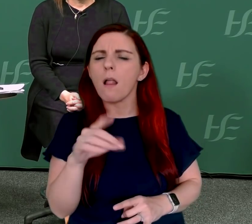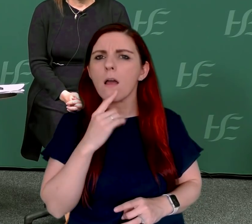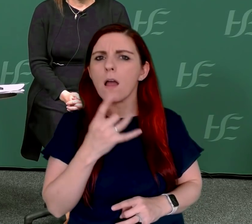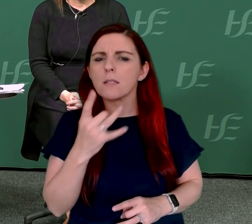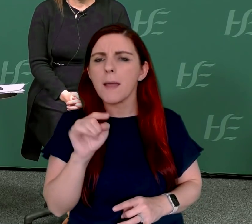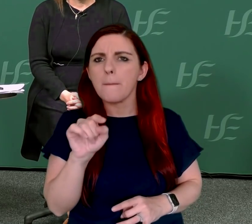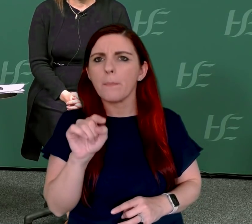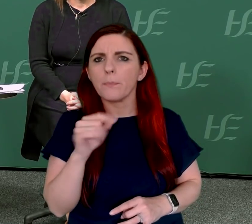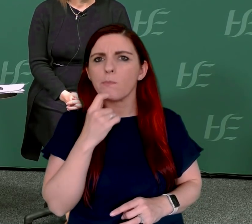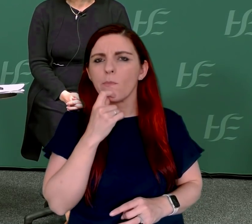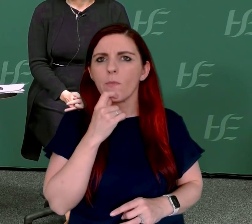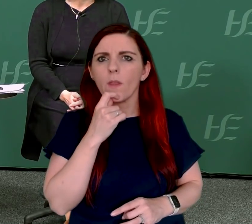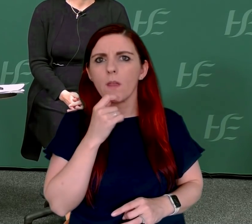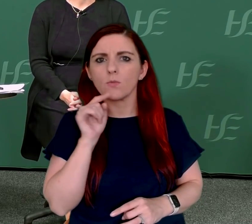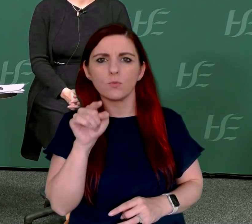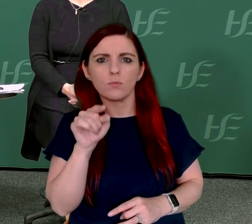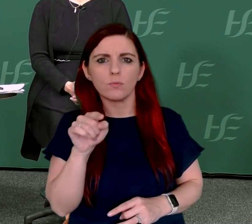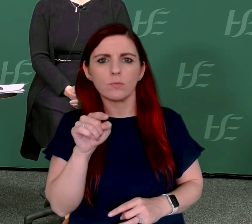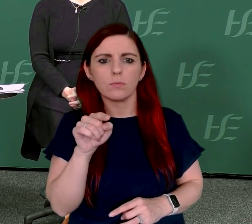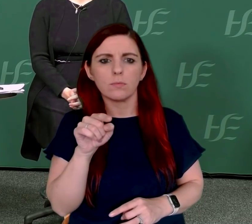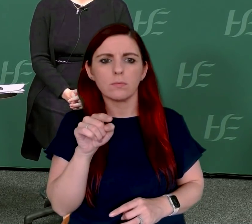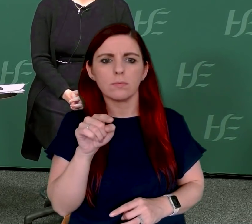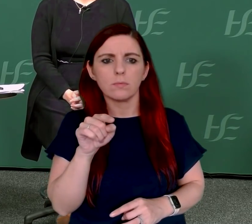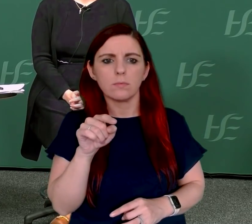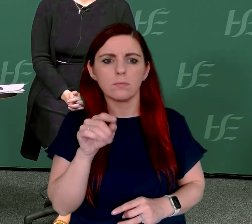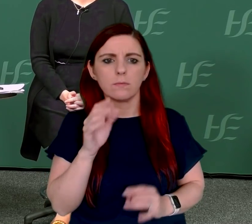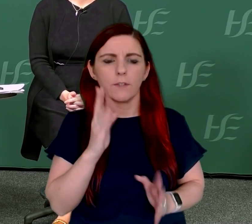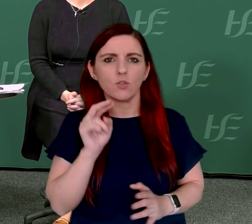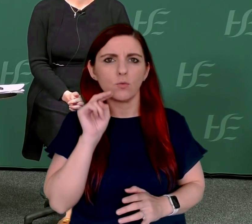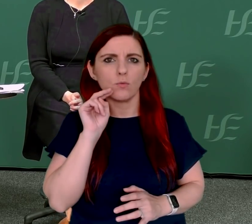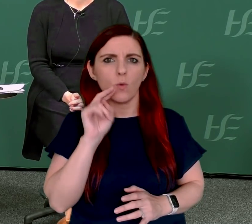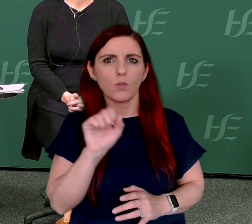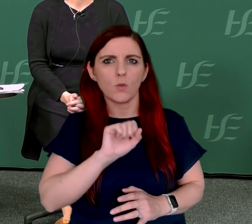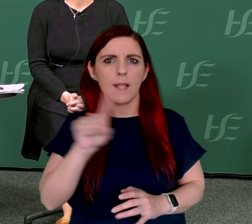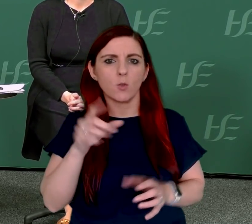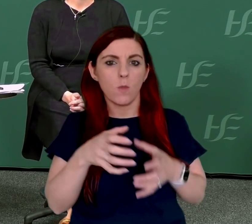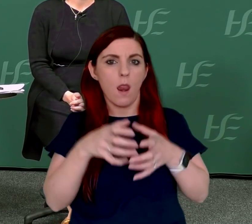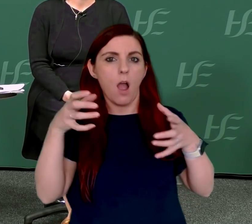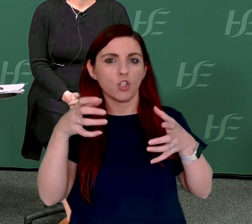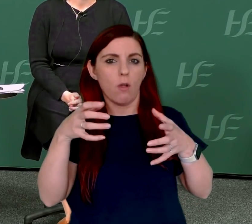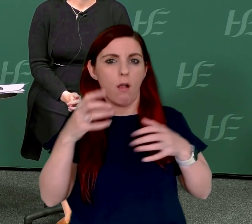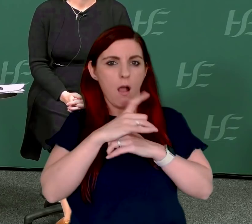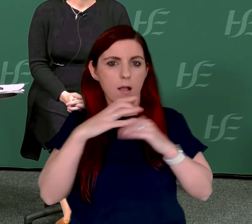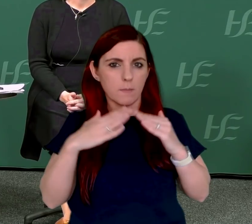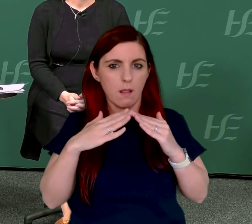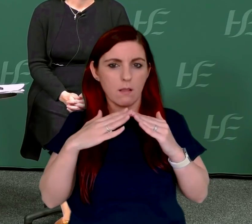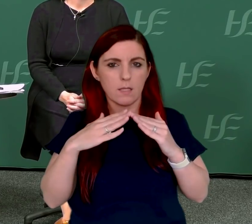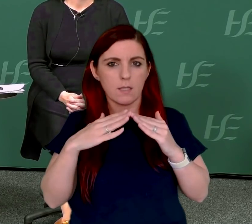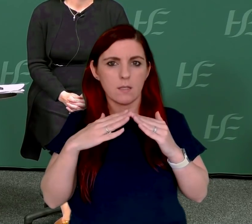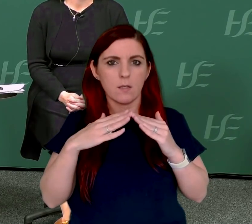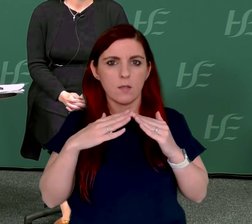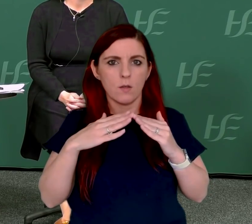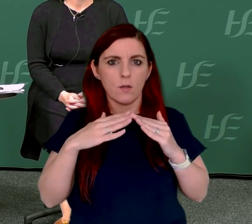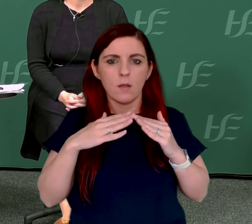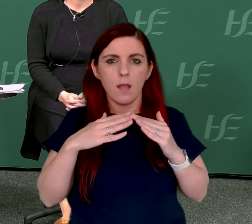the, I suppose, the notice that you've sent to the level 4, the larger hospitals, where we'll see a